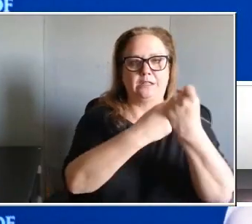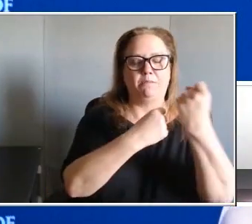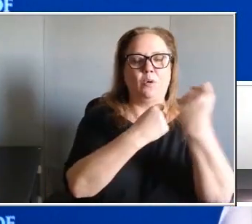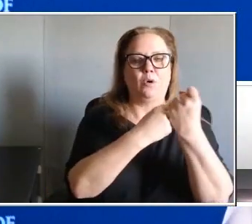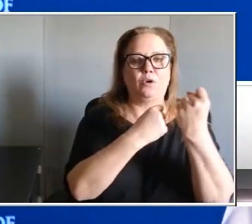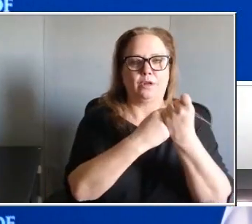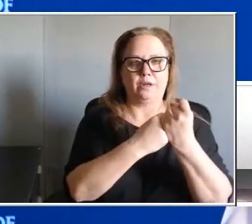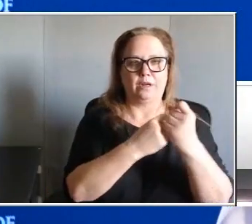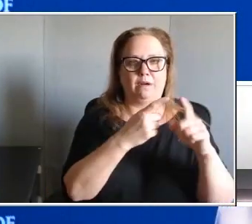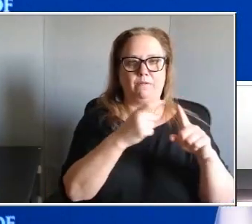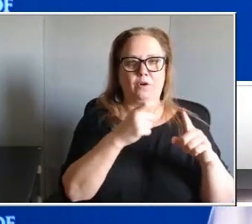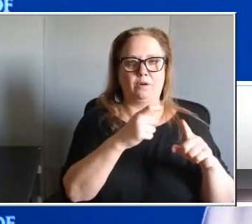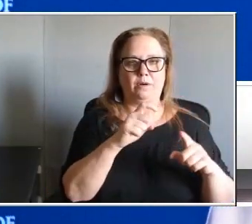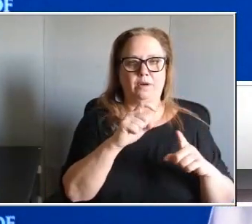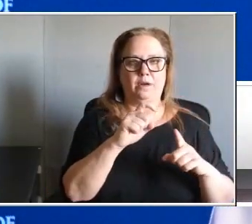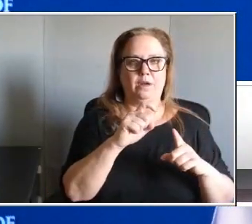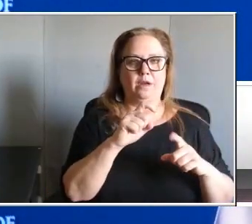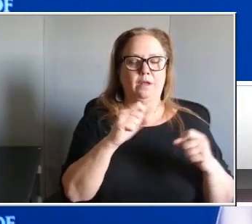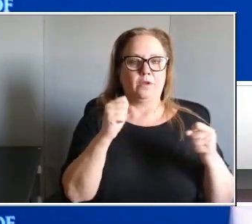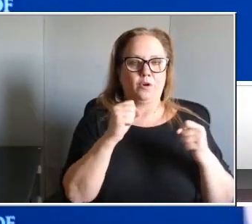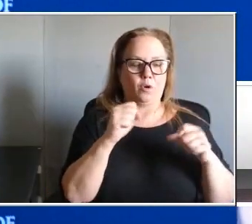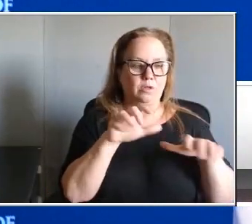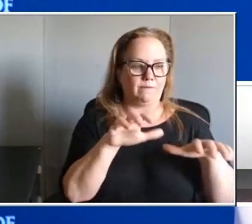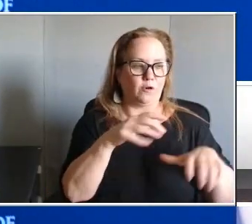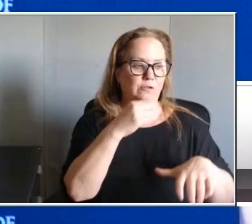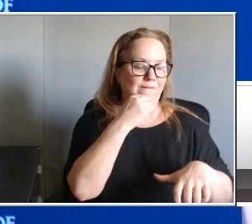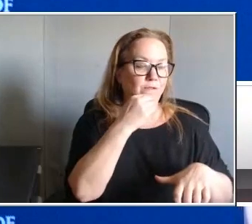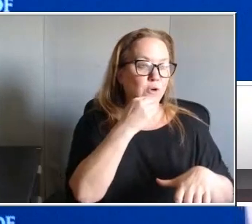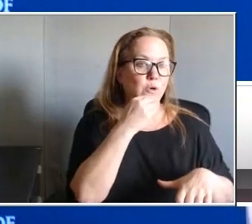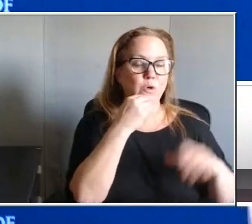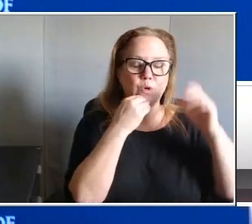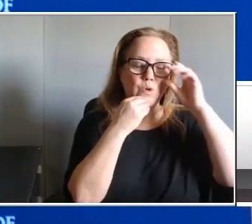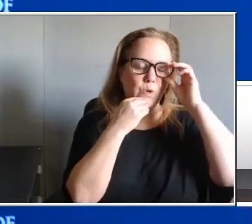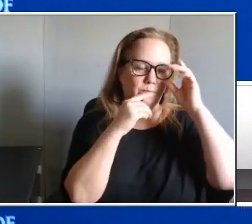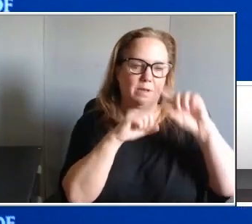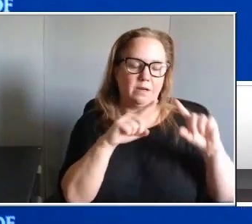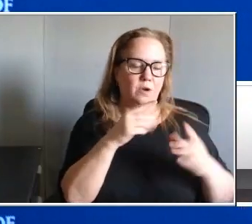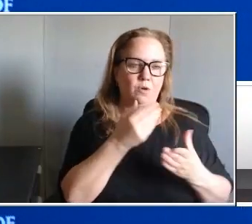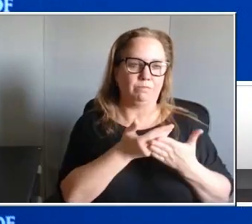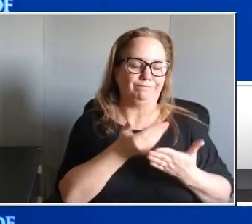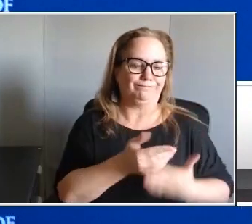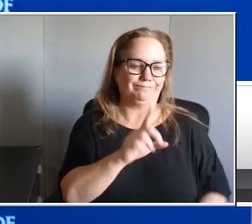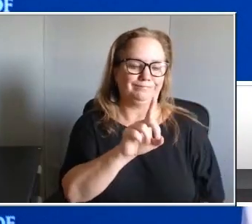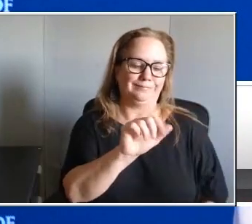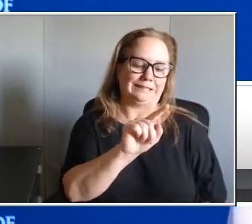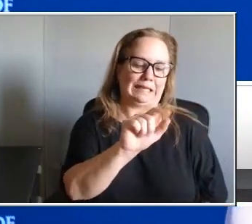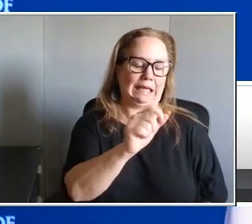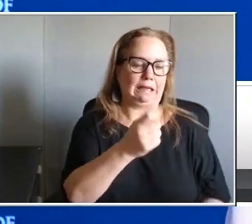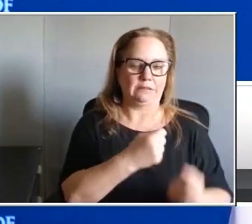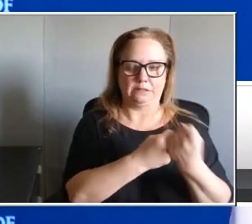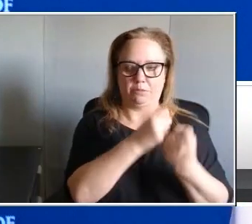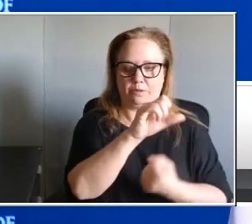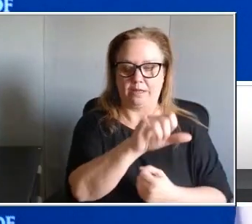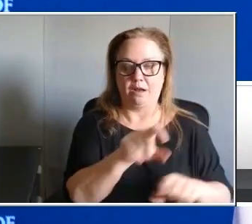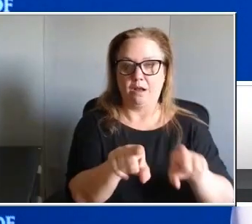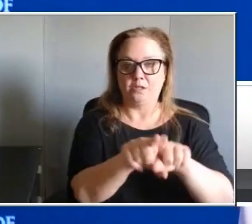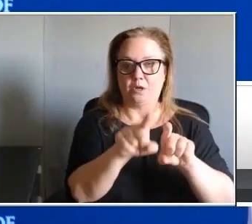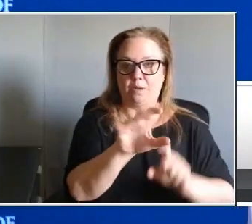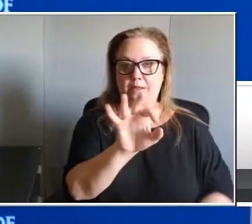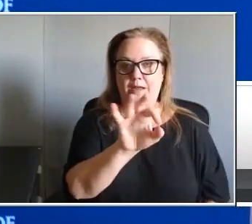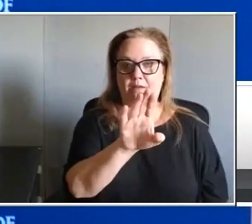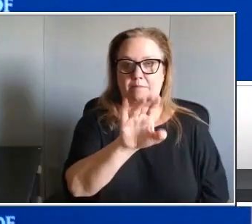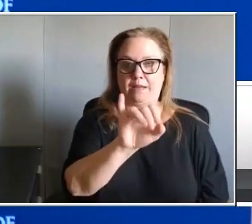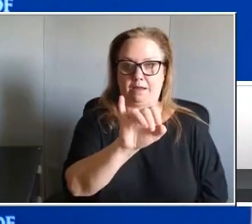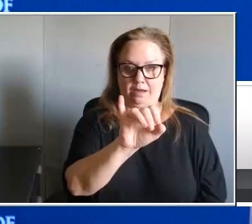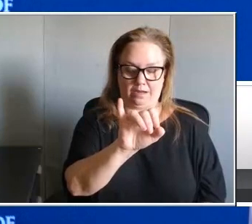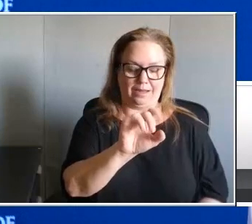it came over in their cold chain, so in frozen food products, but there's really no data or evidence to support that. Also, we know that the FBI and the Department